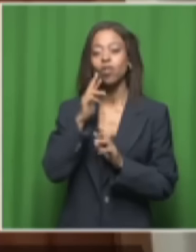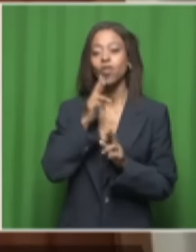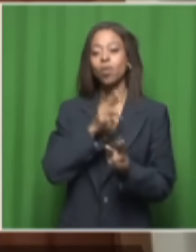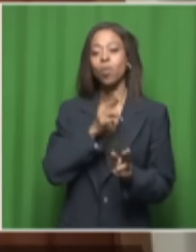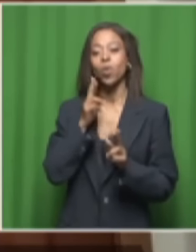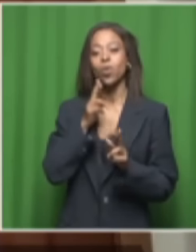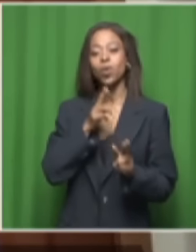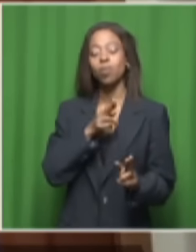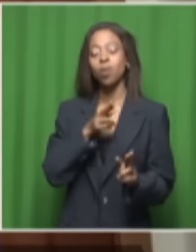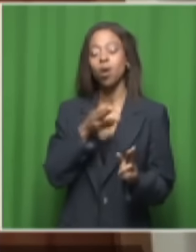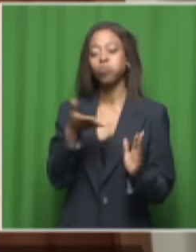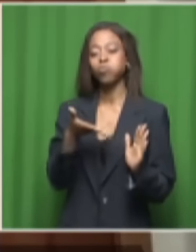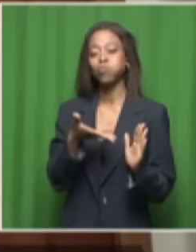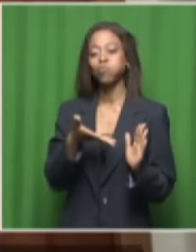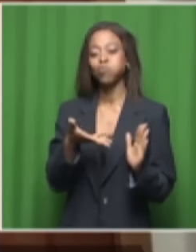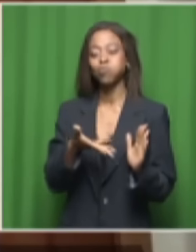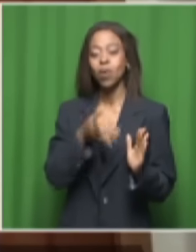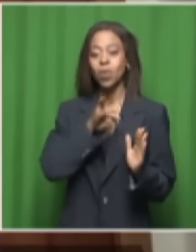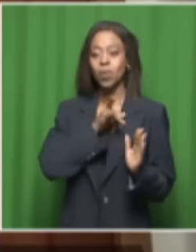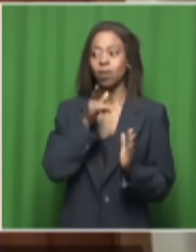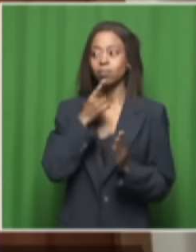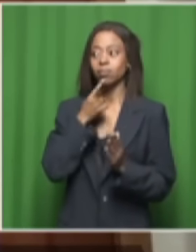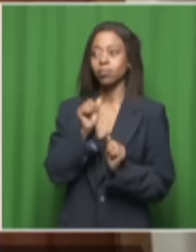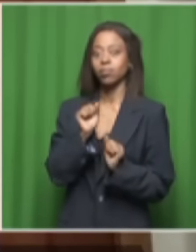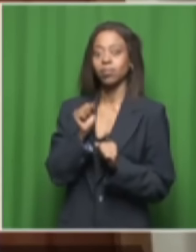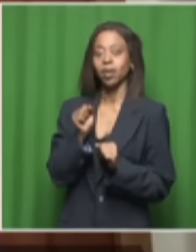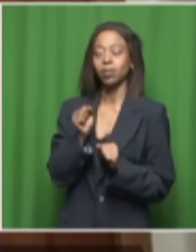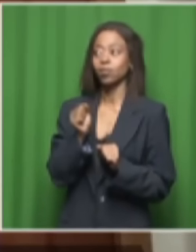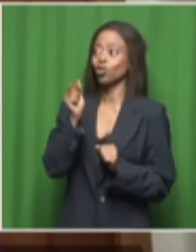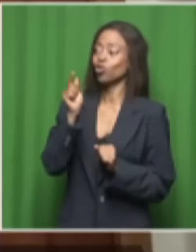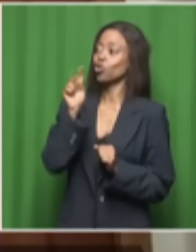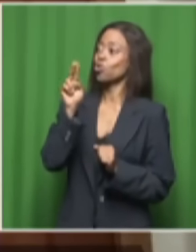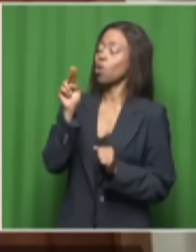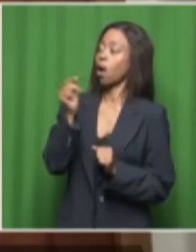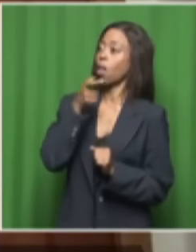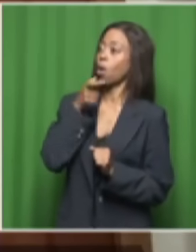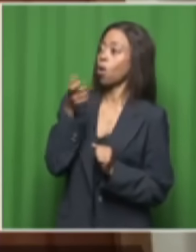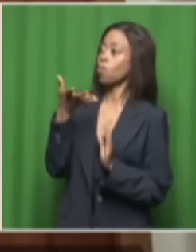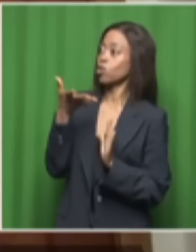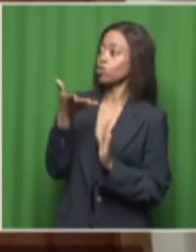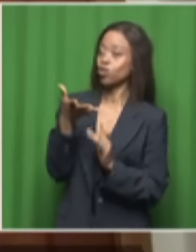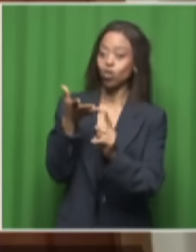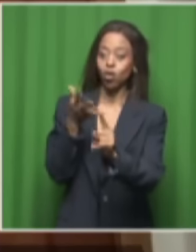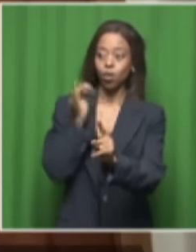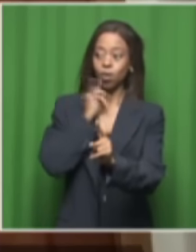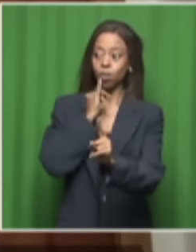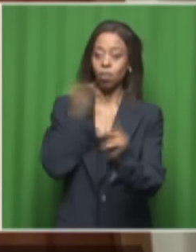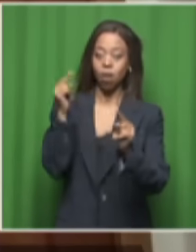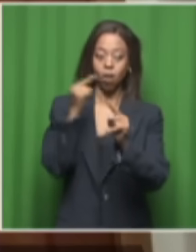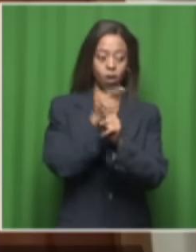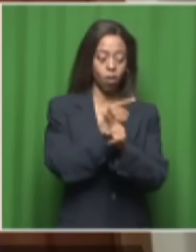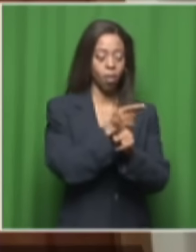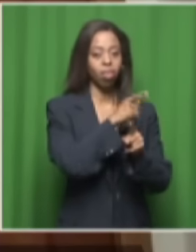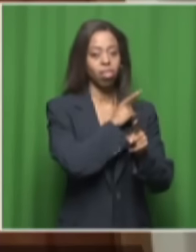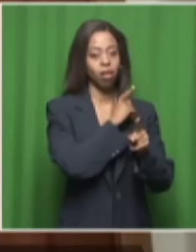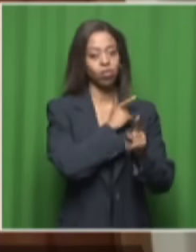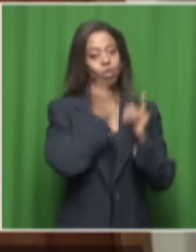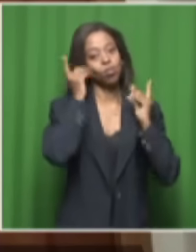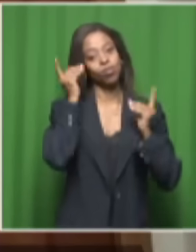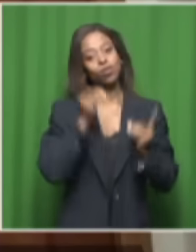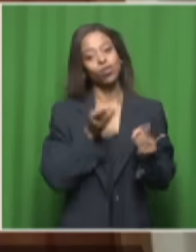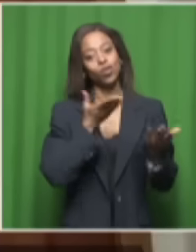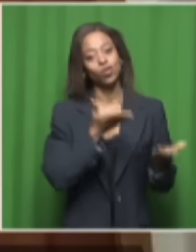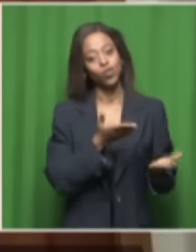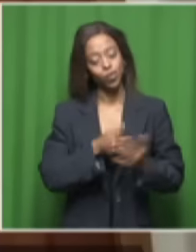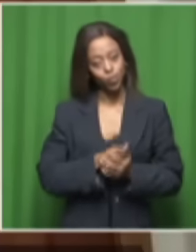reporting in order to justify its allegations. And I think that is critical, because if the ICJ says, well, we don't